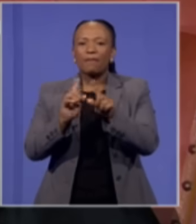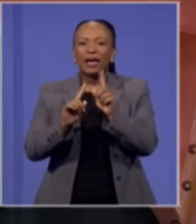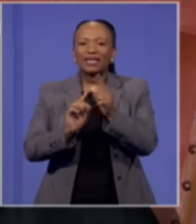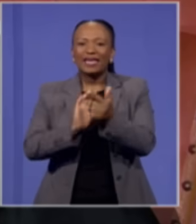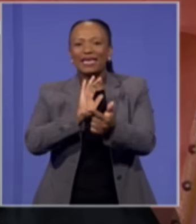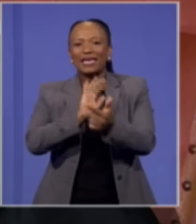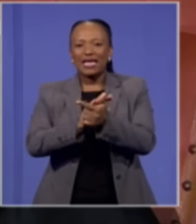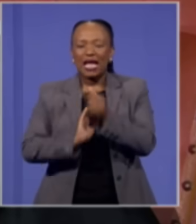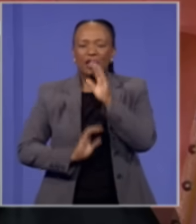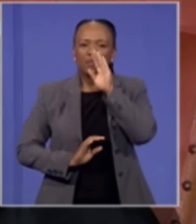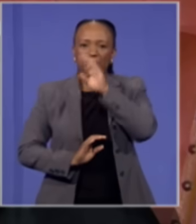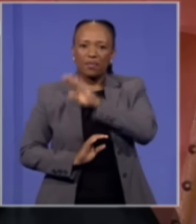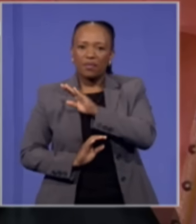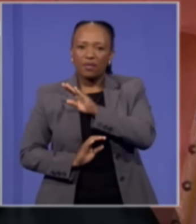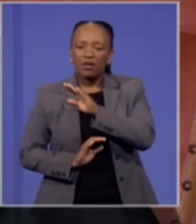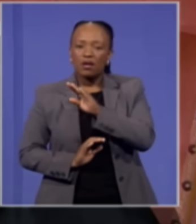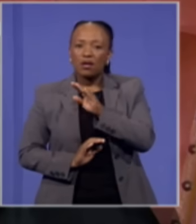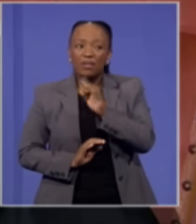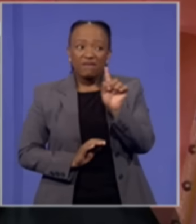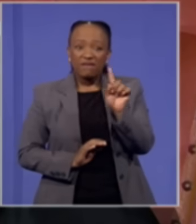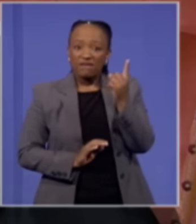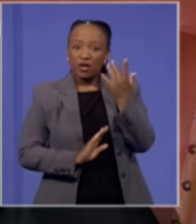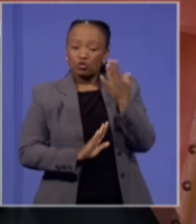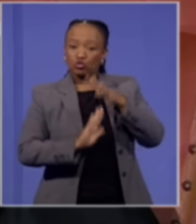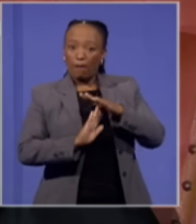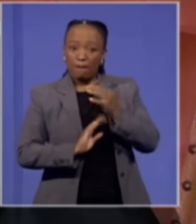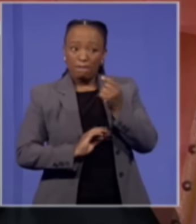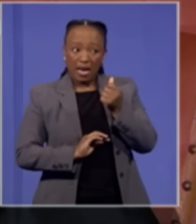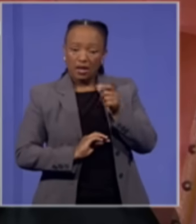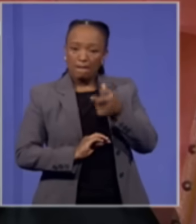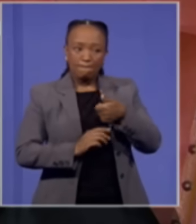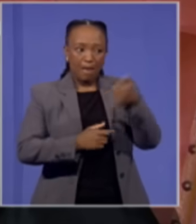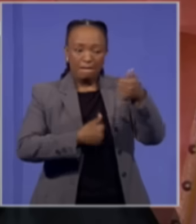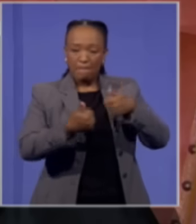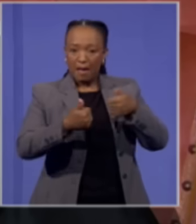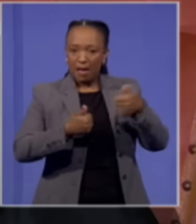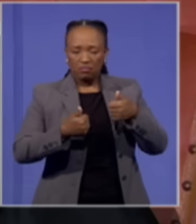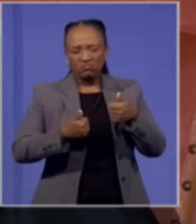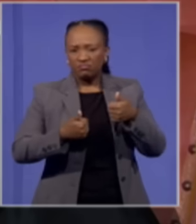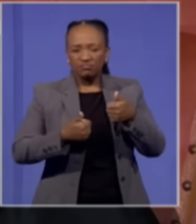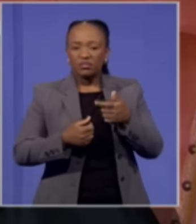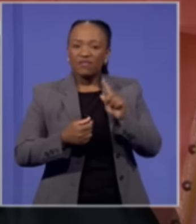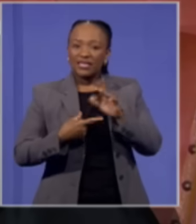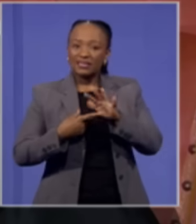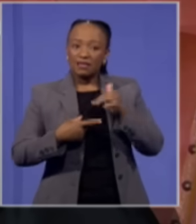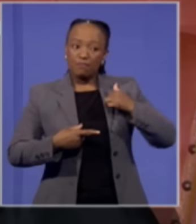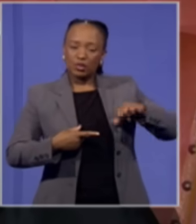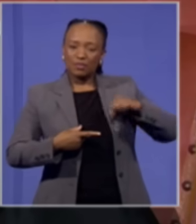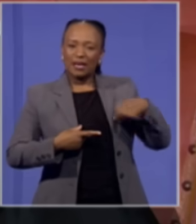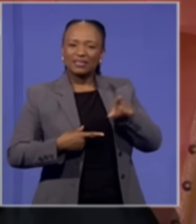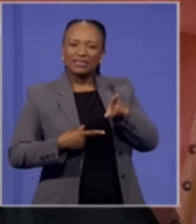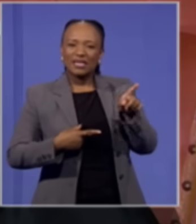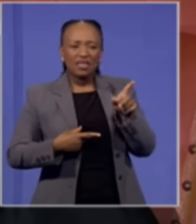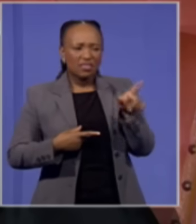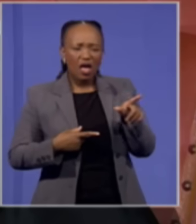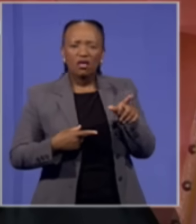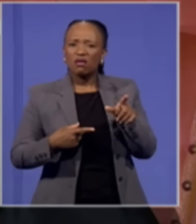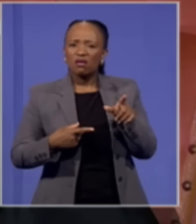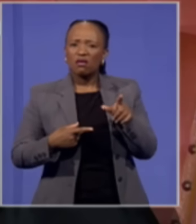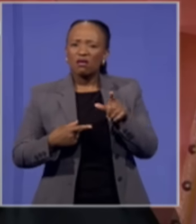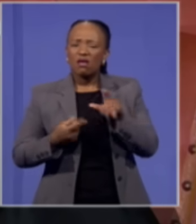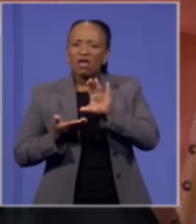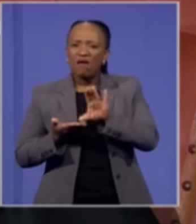should not be given first preference, which are the municipalities. And the municipality can even afford to lose